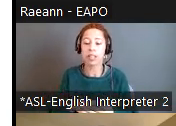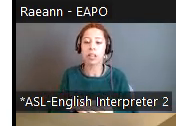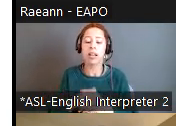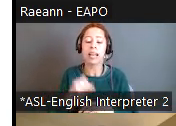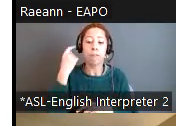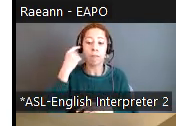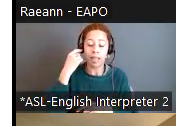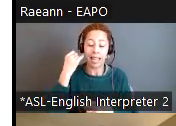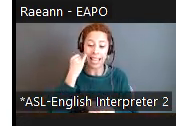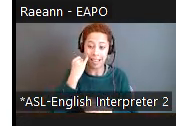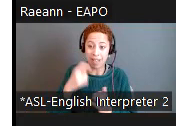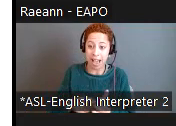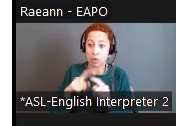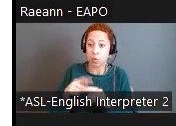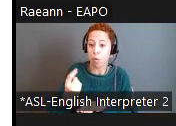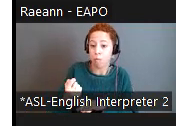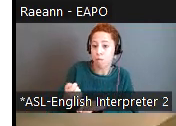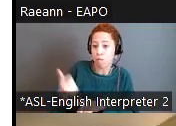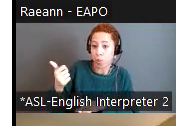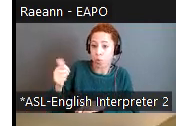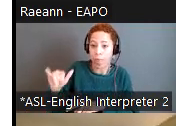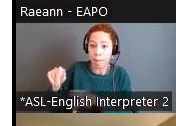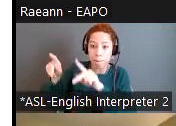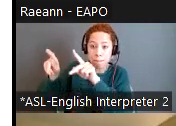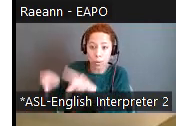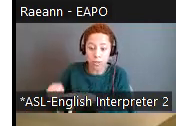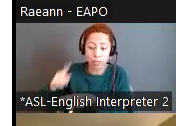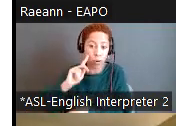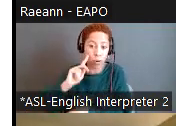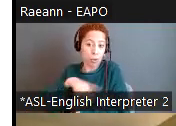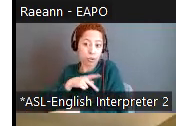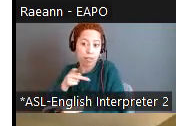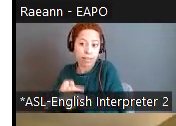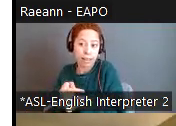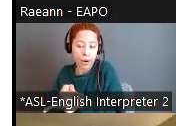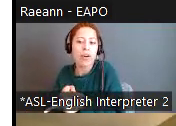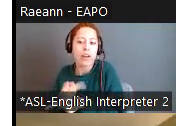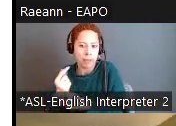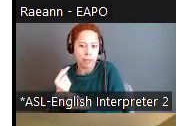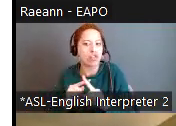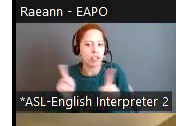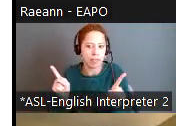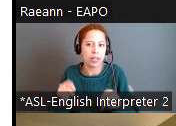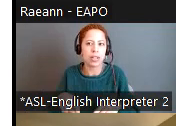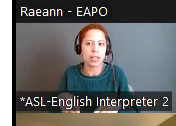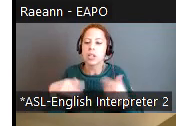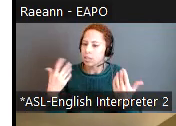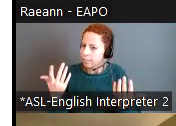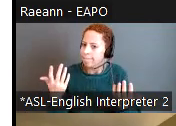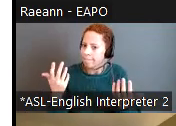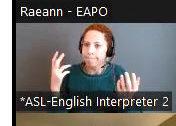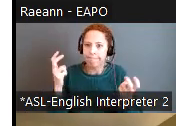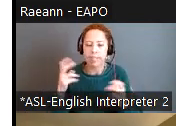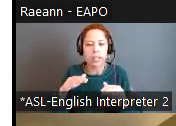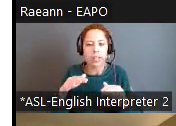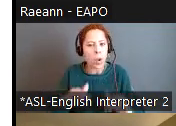different for personal care than it is for property. So that test for personal care, I would say, is a very low test or